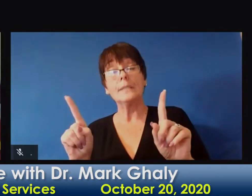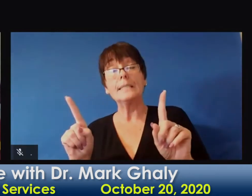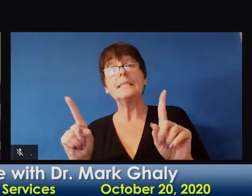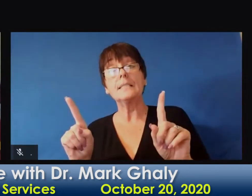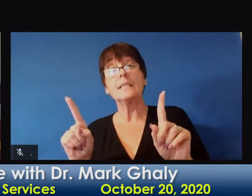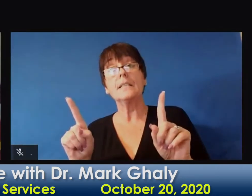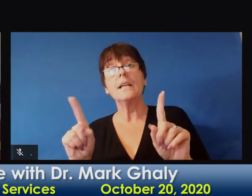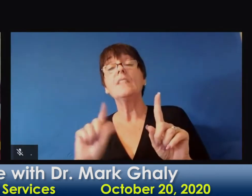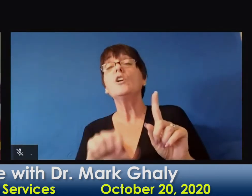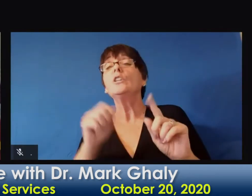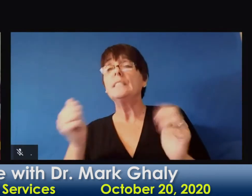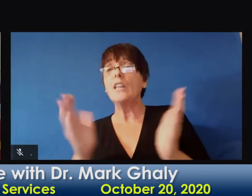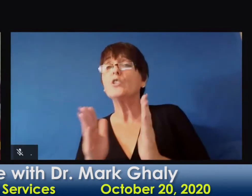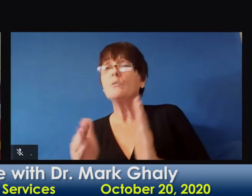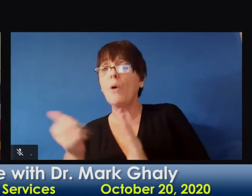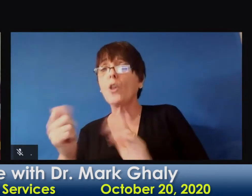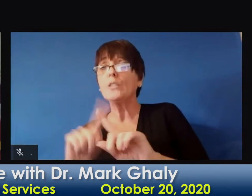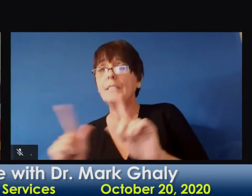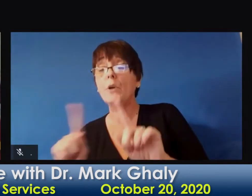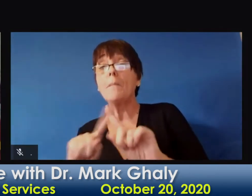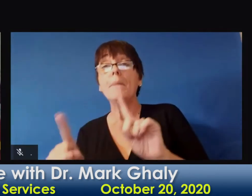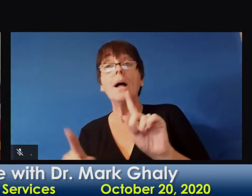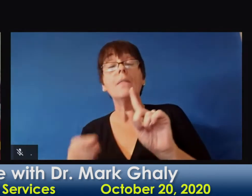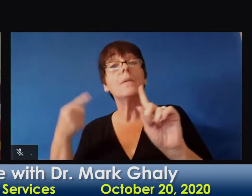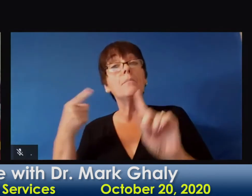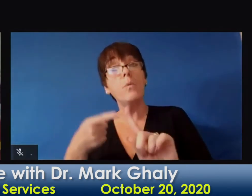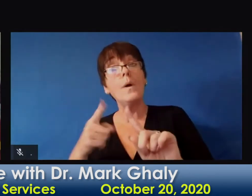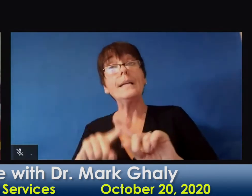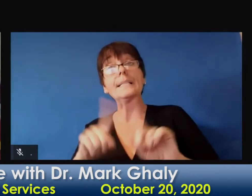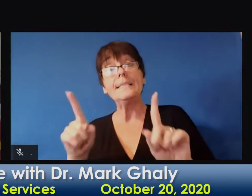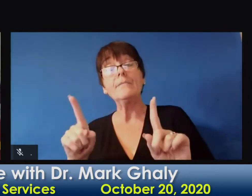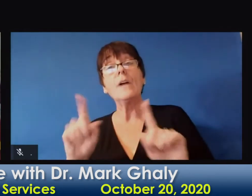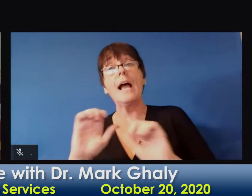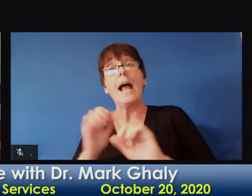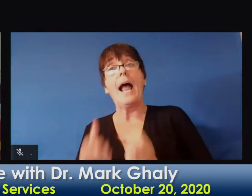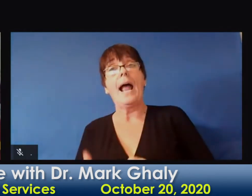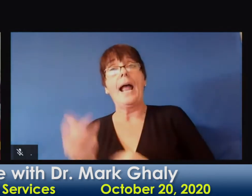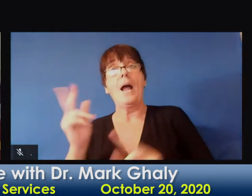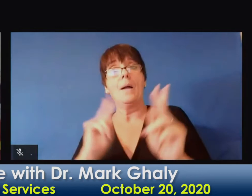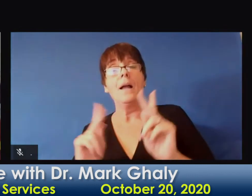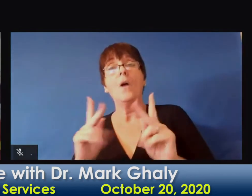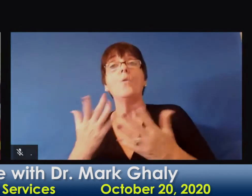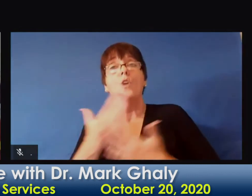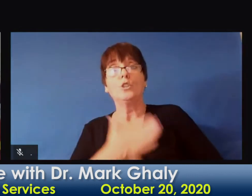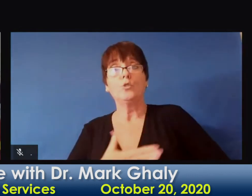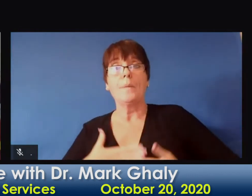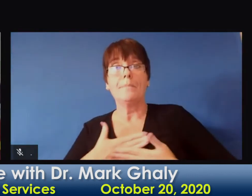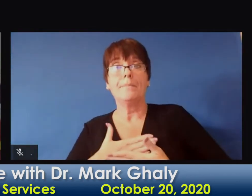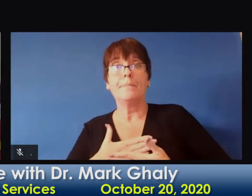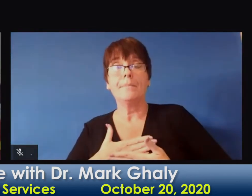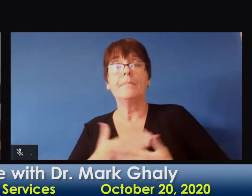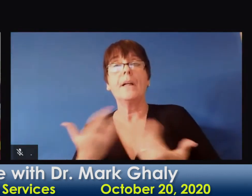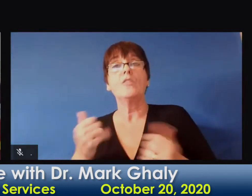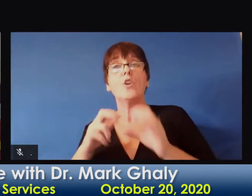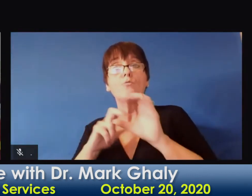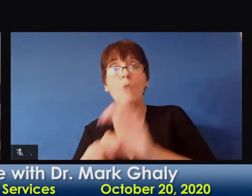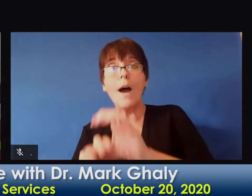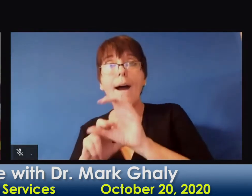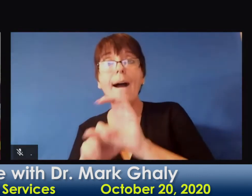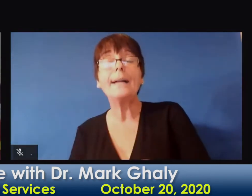there's other small differences, but the main difference is around attractions and some of the